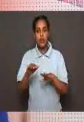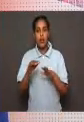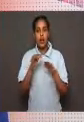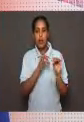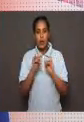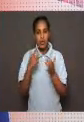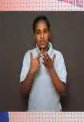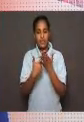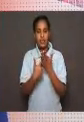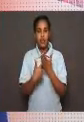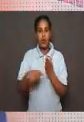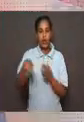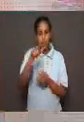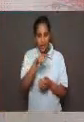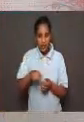these orbitals.